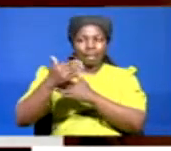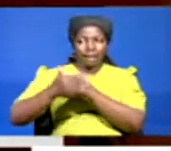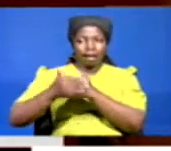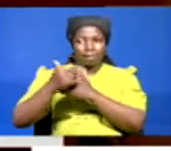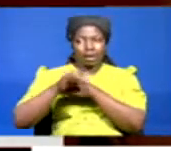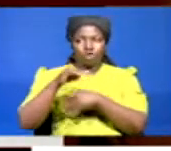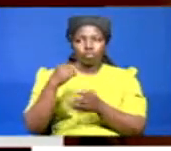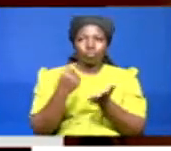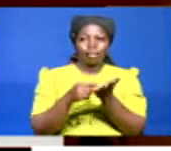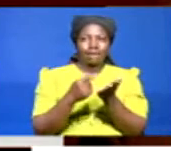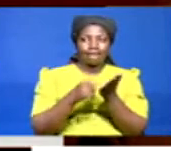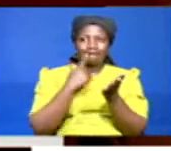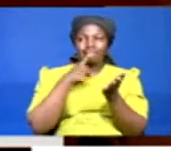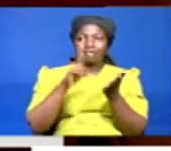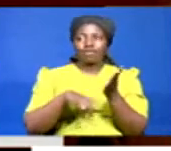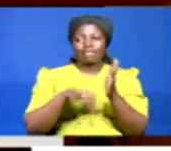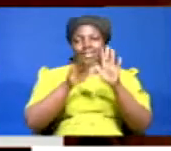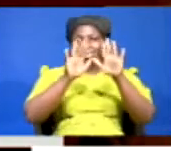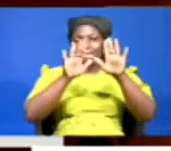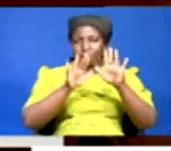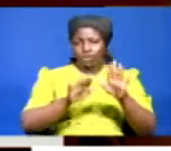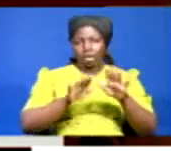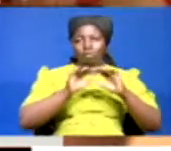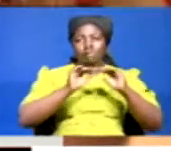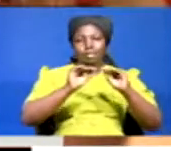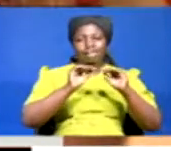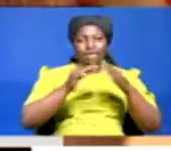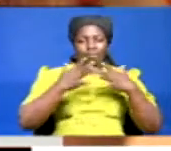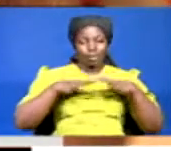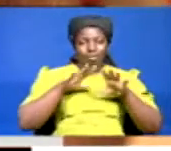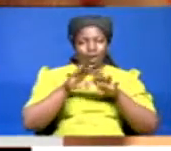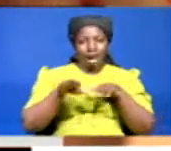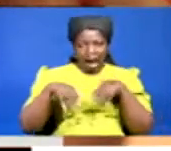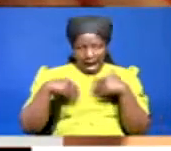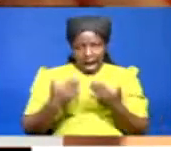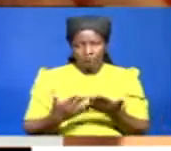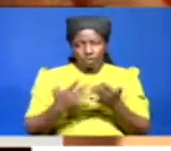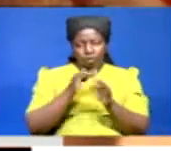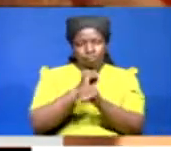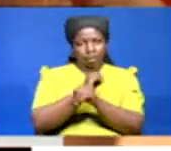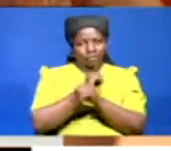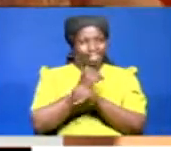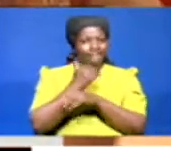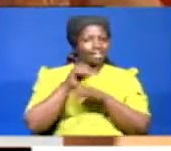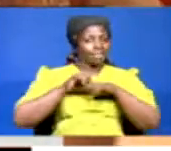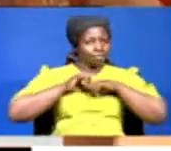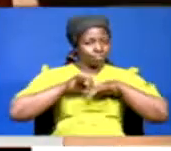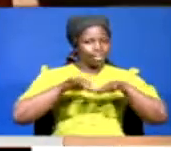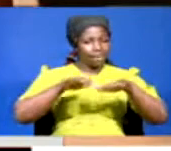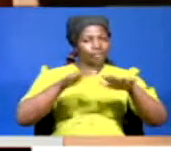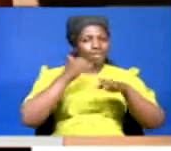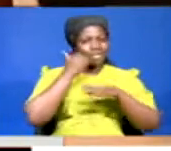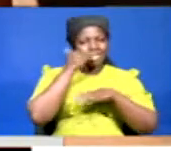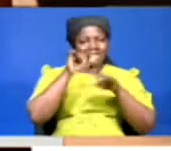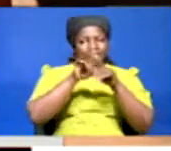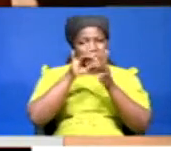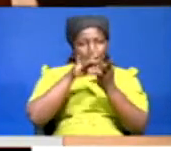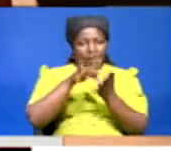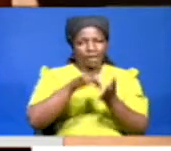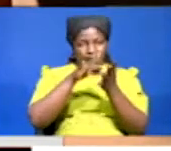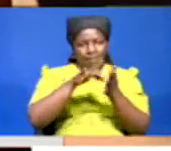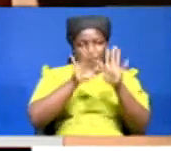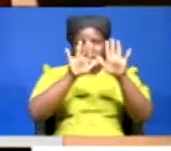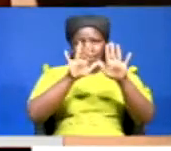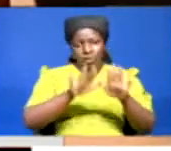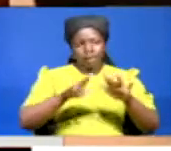need to sensitize residents on how to prevent the spread of the disease. He further emphasized on the importance of screening of the